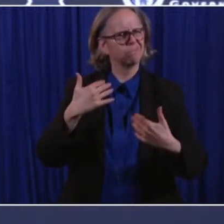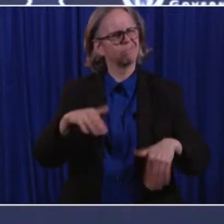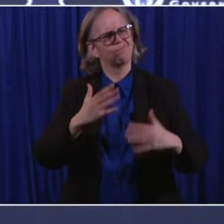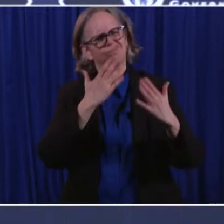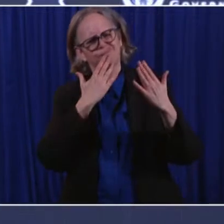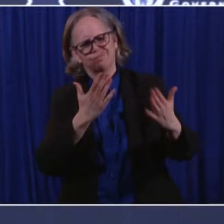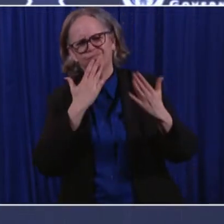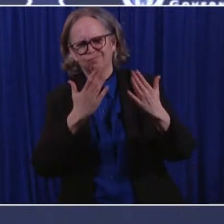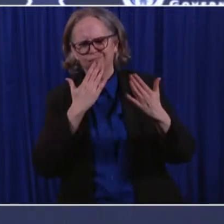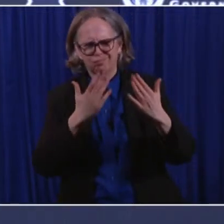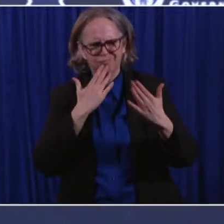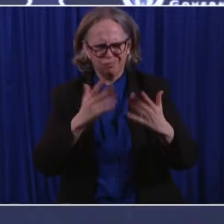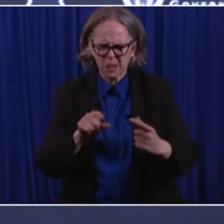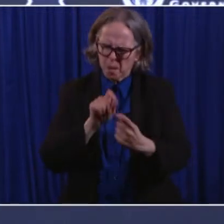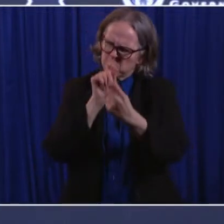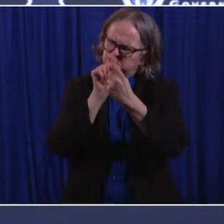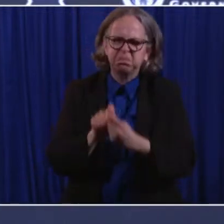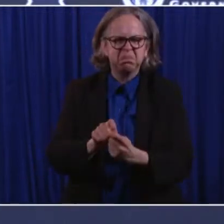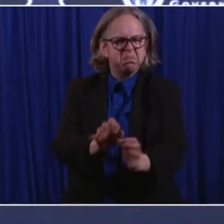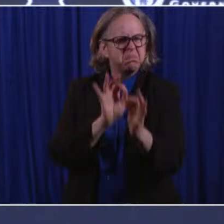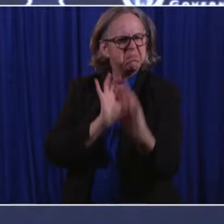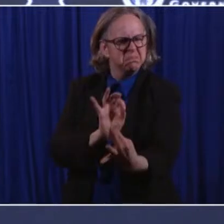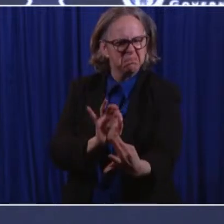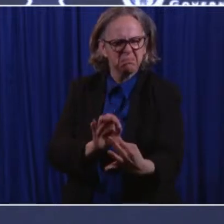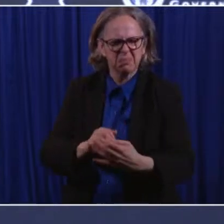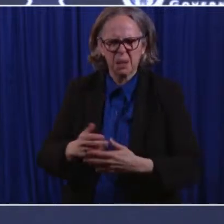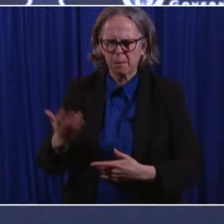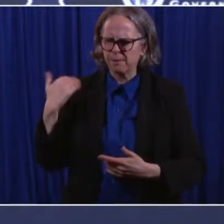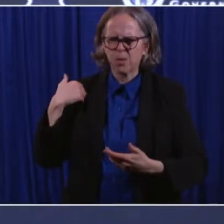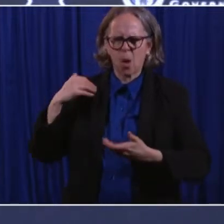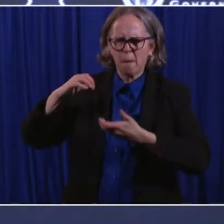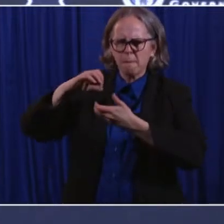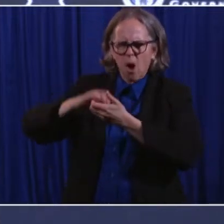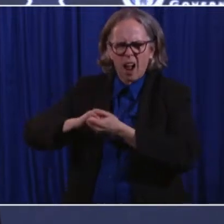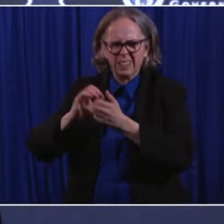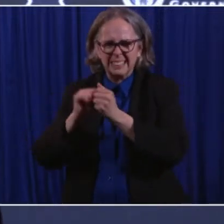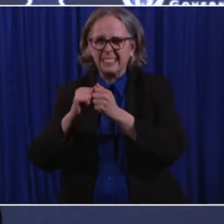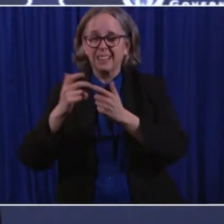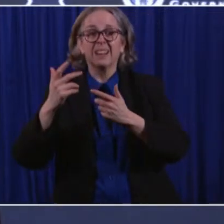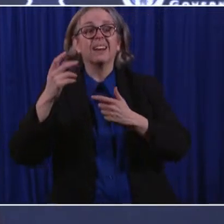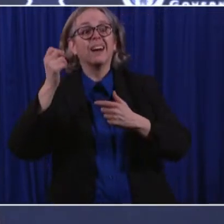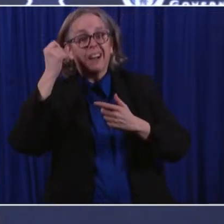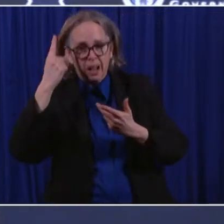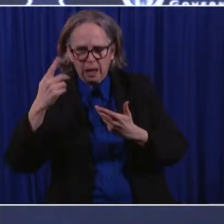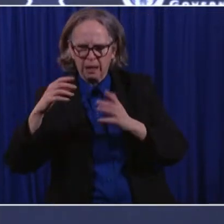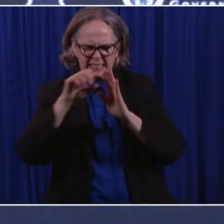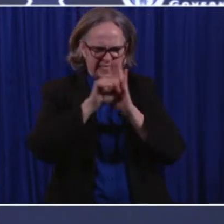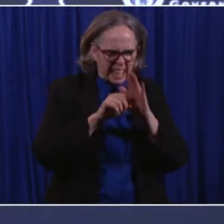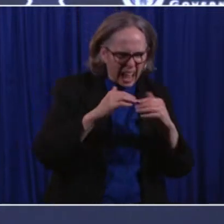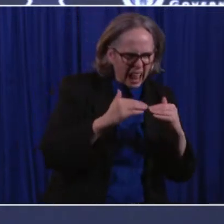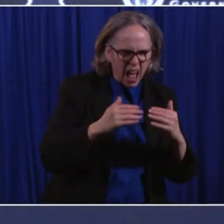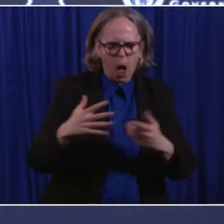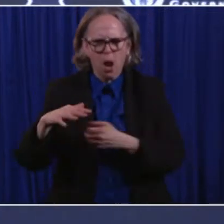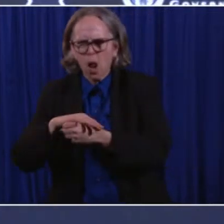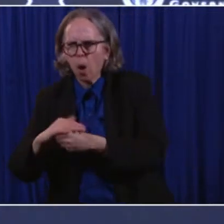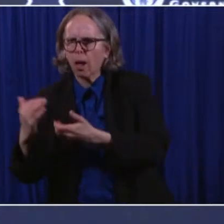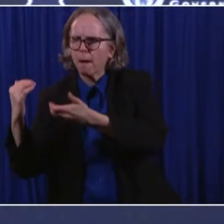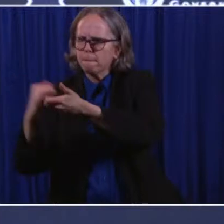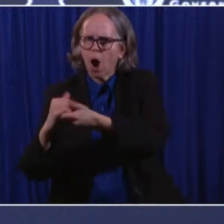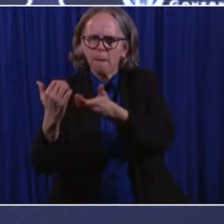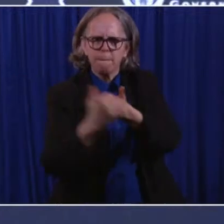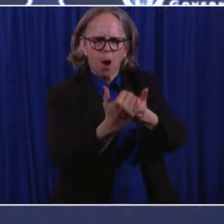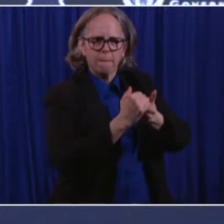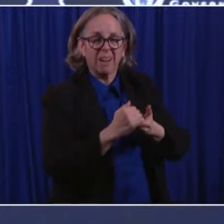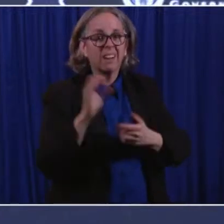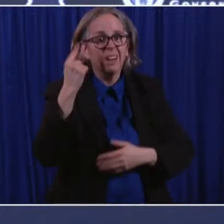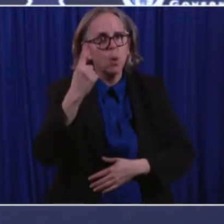real partner for the state. You've been a partner for local health departments. One of the things that we're very proud that you did is